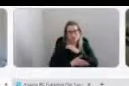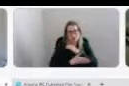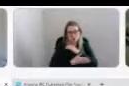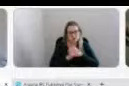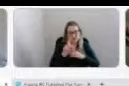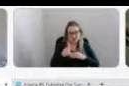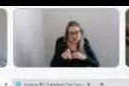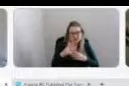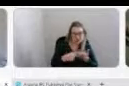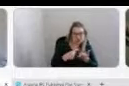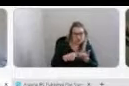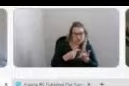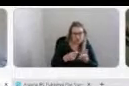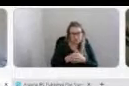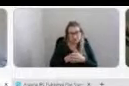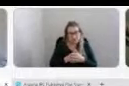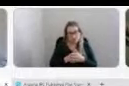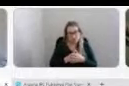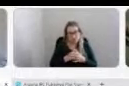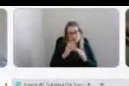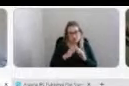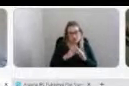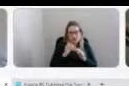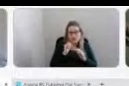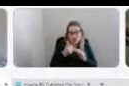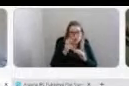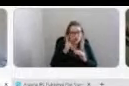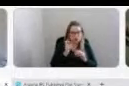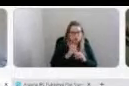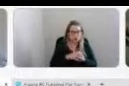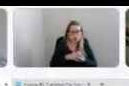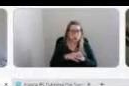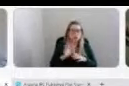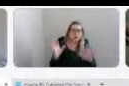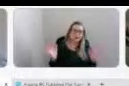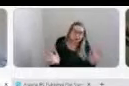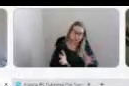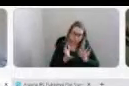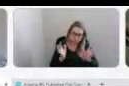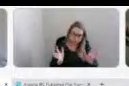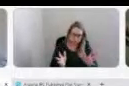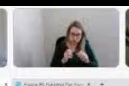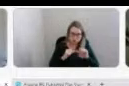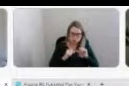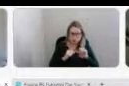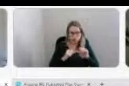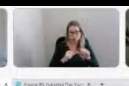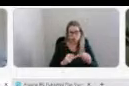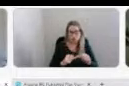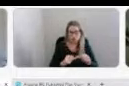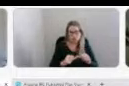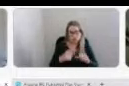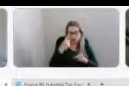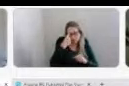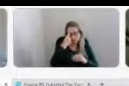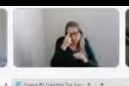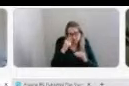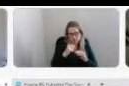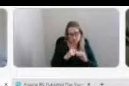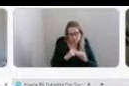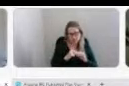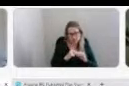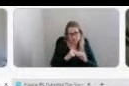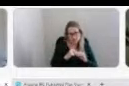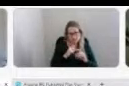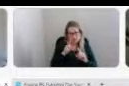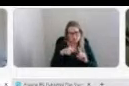sometimes minimized i urge you to continue to consider this when